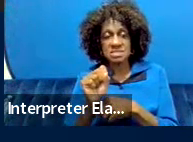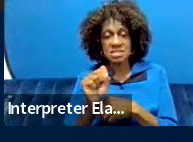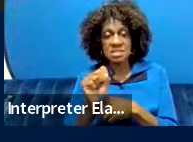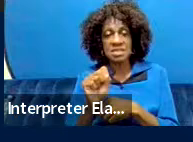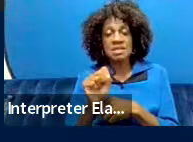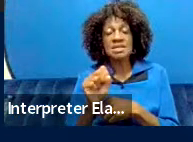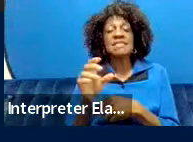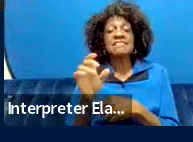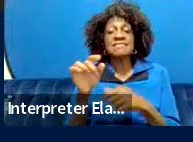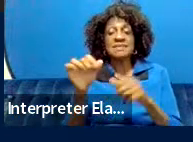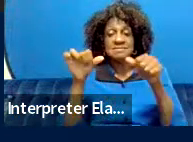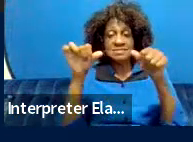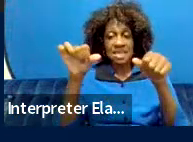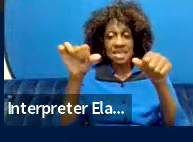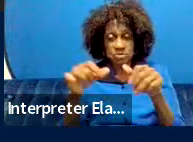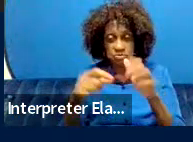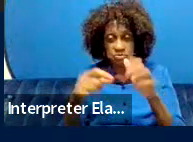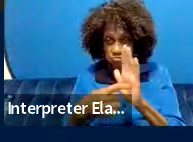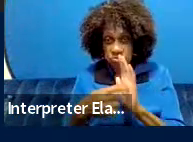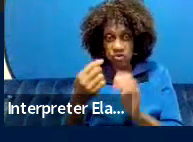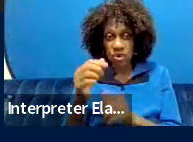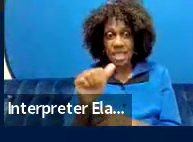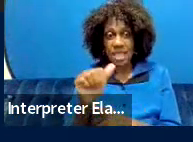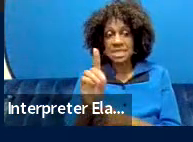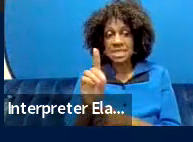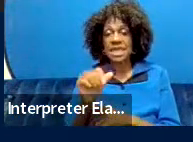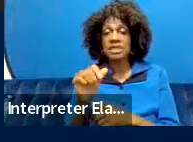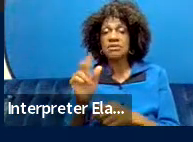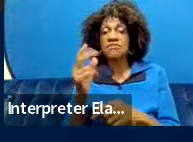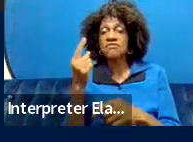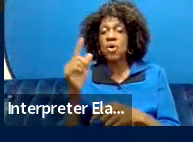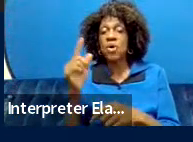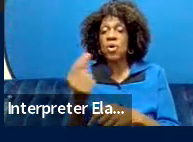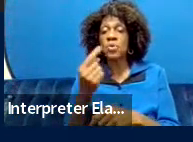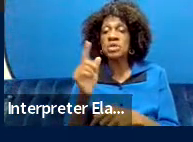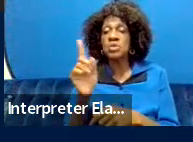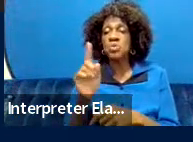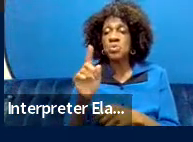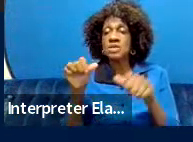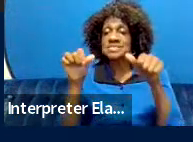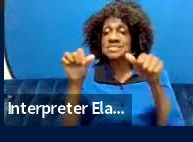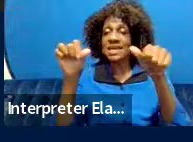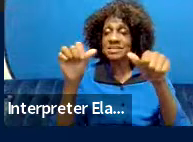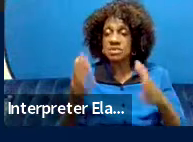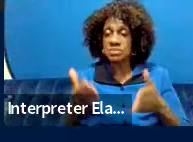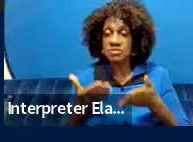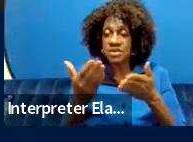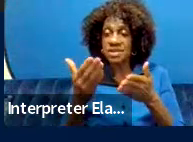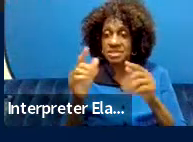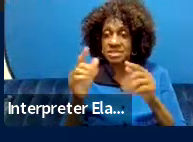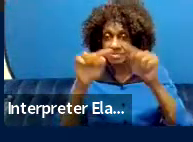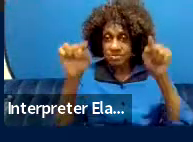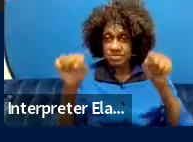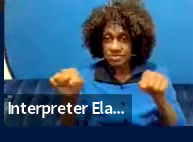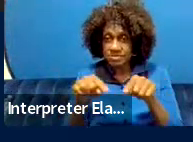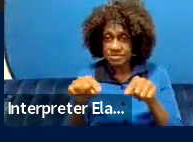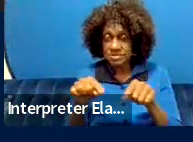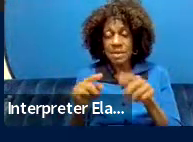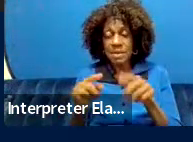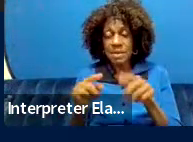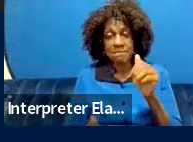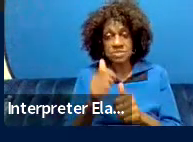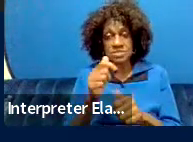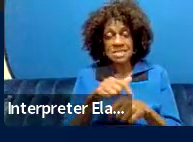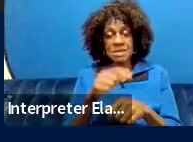sign requirements in the ADA standards apply only where signs are provided. So for the most part, these requirements apply only